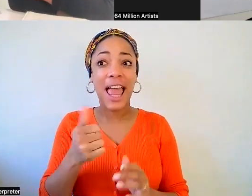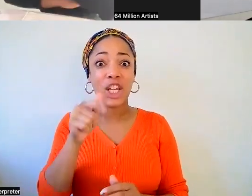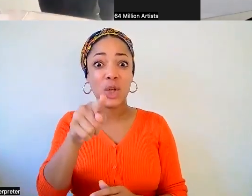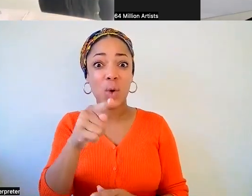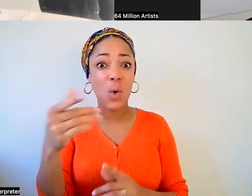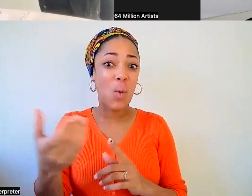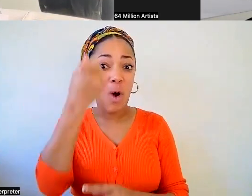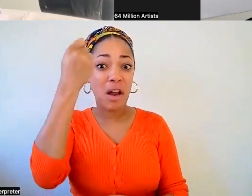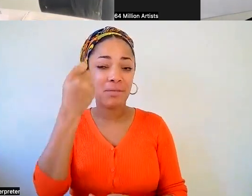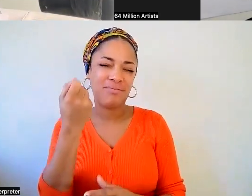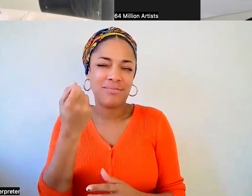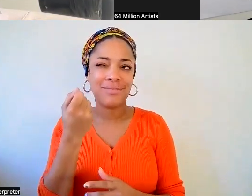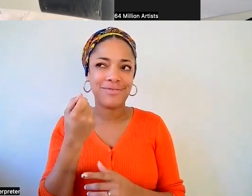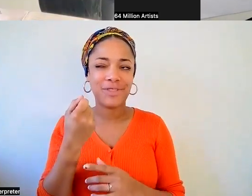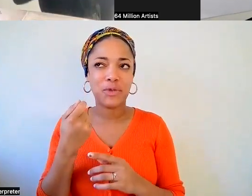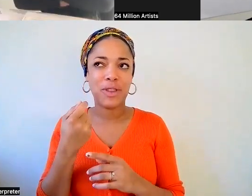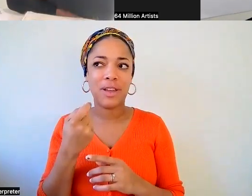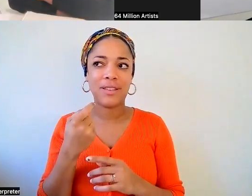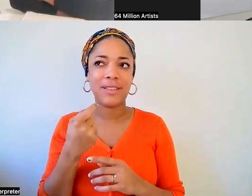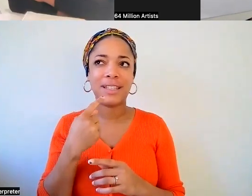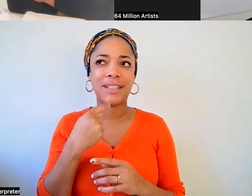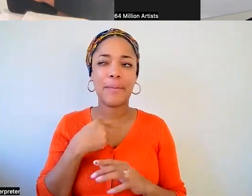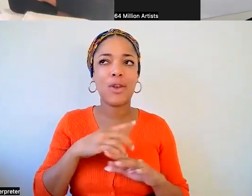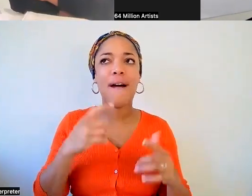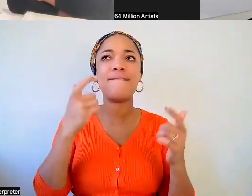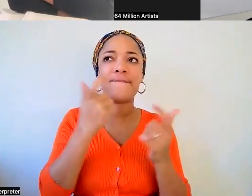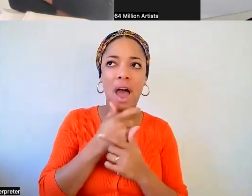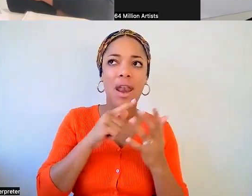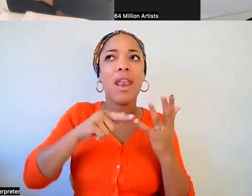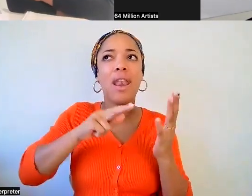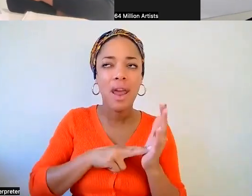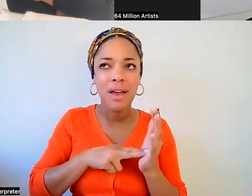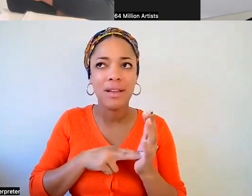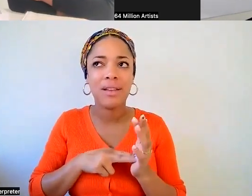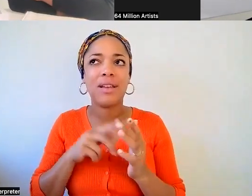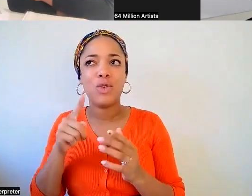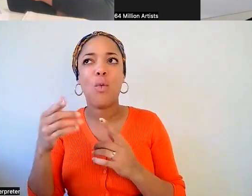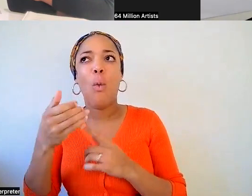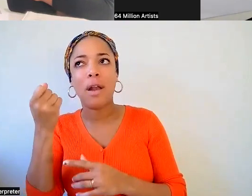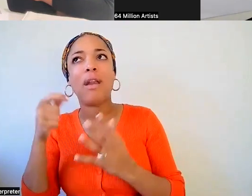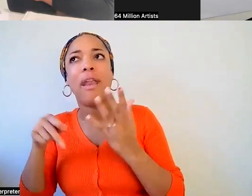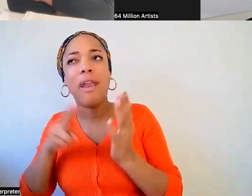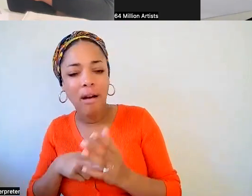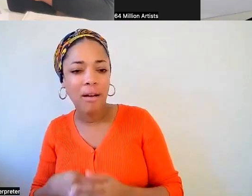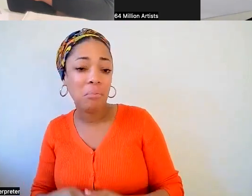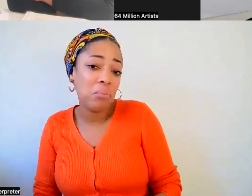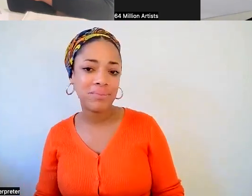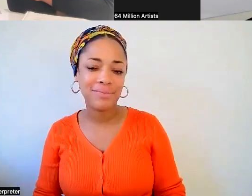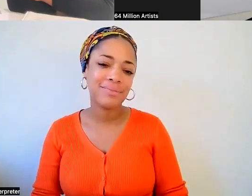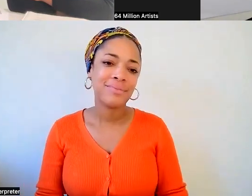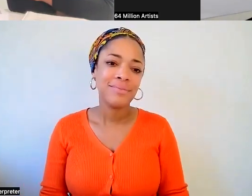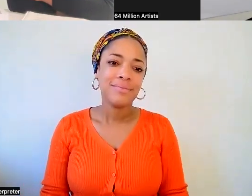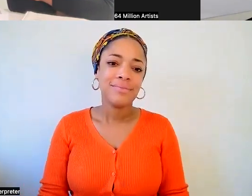never mind. It rhymed, you see. No, never mind. Okay. Yeah. Would anybody else like to share? Anyone? Well done, Gecko. Could you have done that in Spanish?